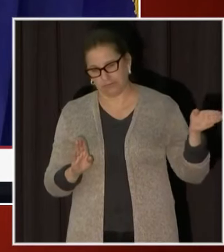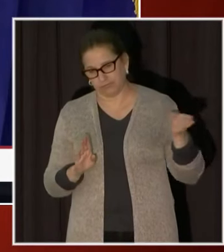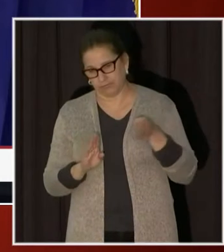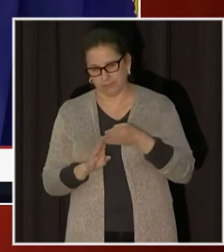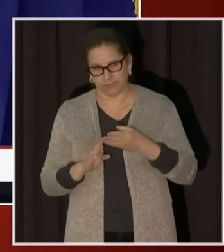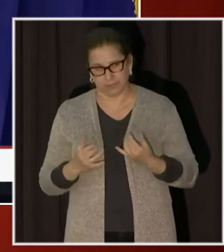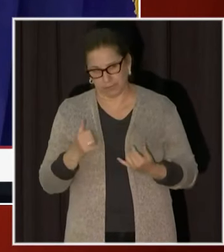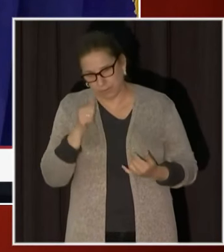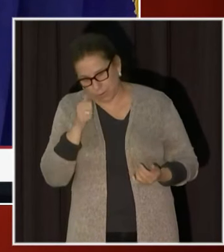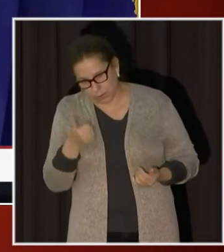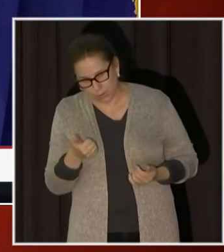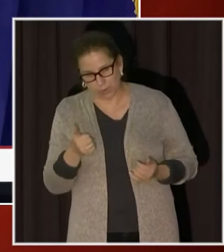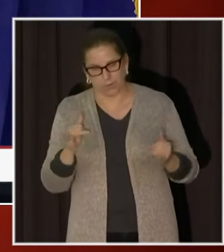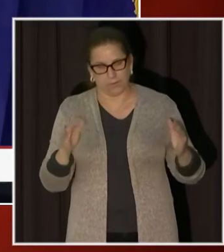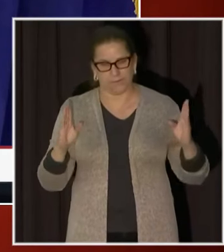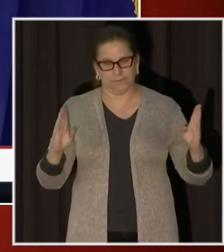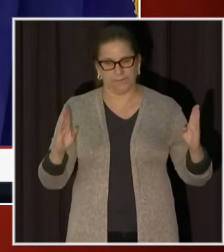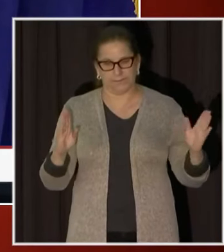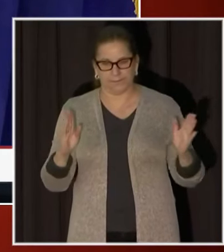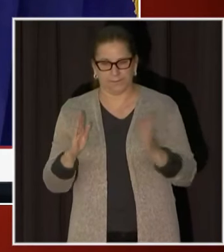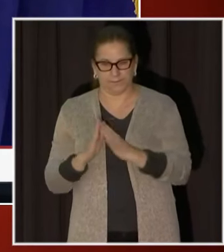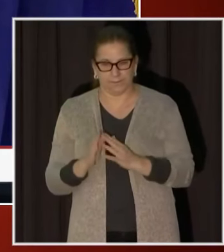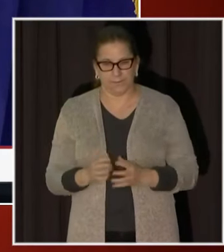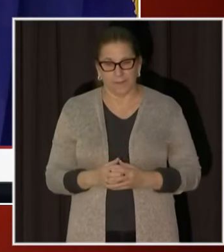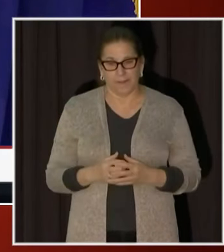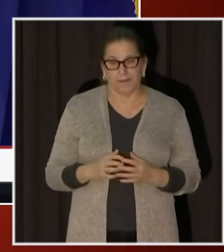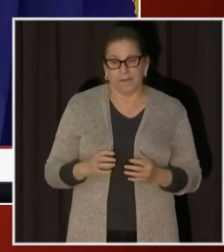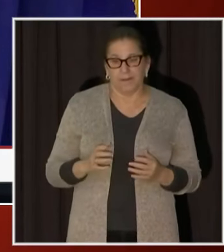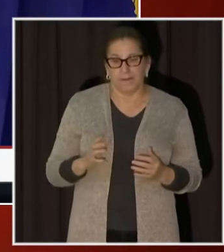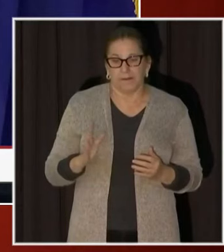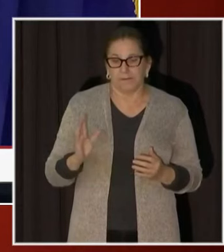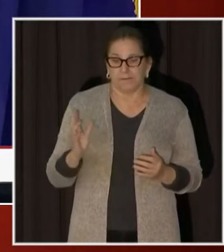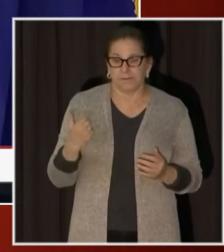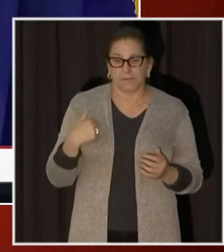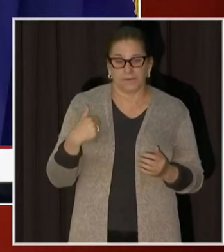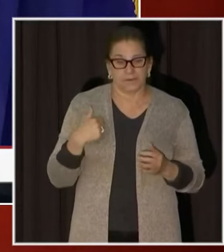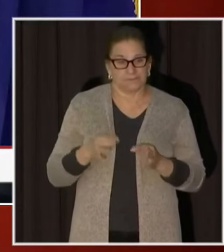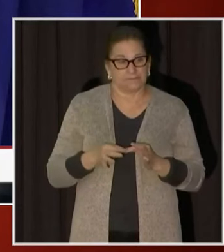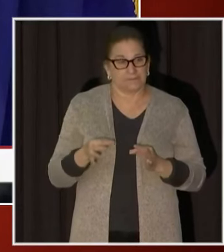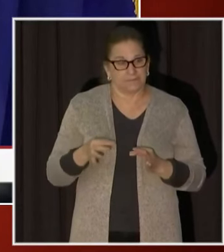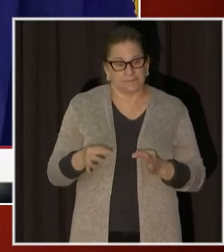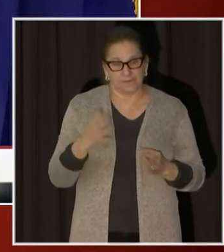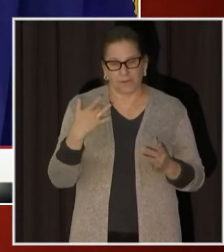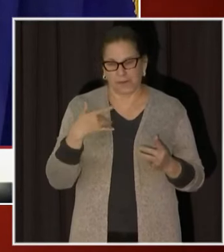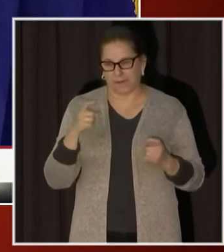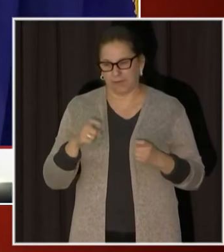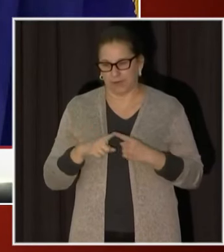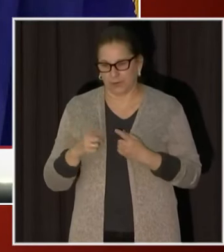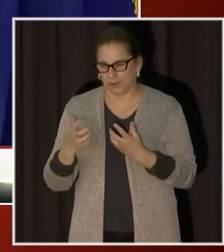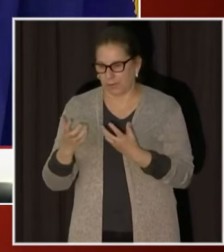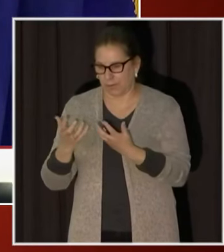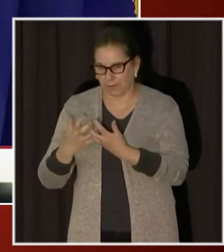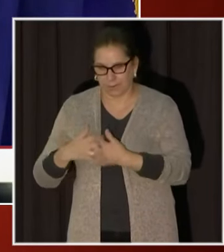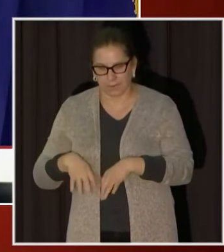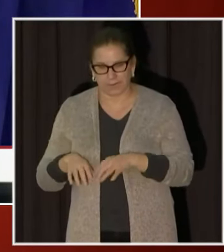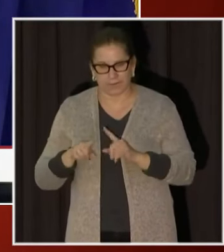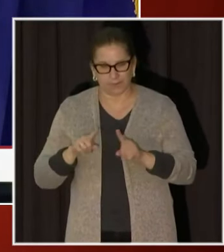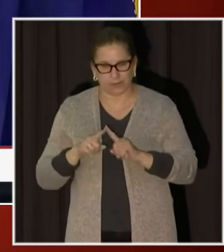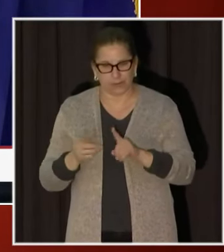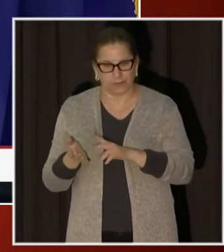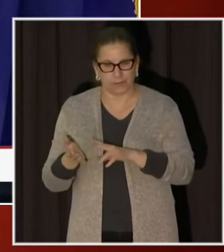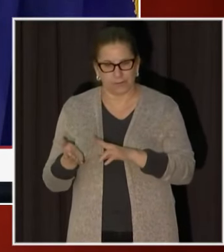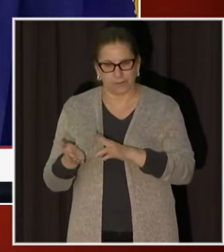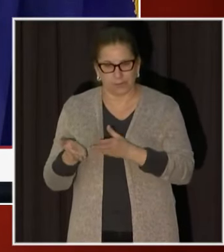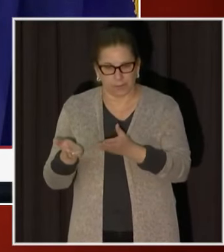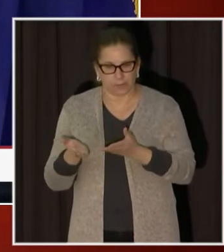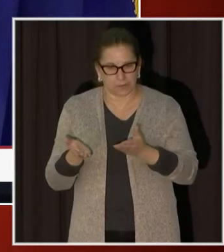8th and O disposition extension is being merged into that, and the ballot access emergency